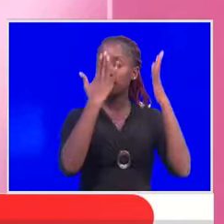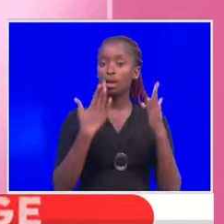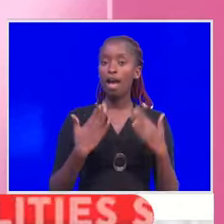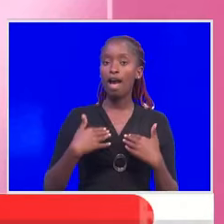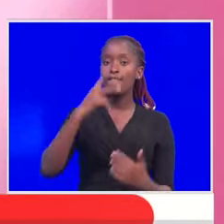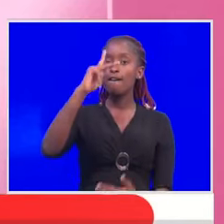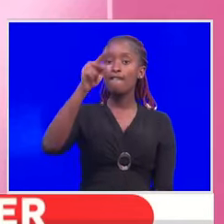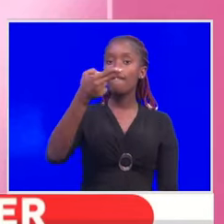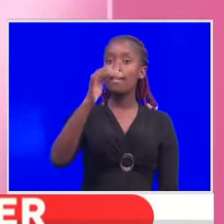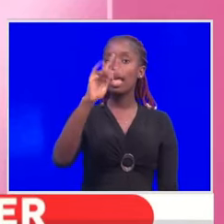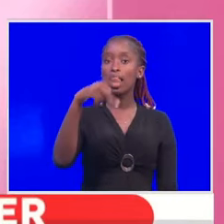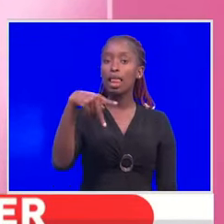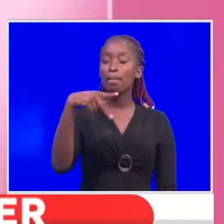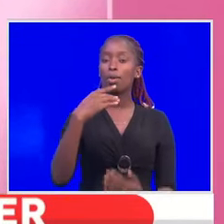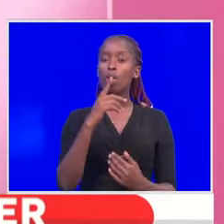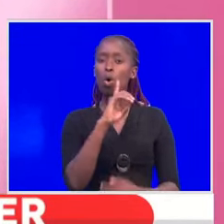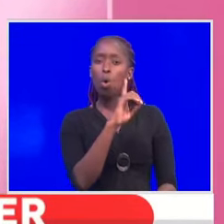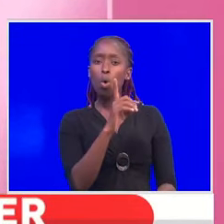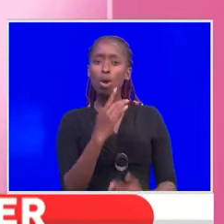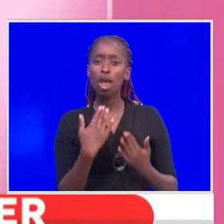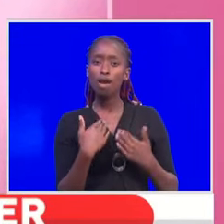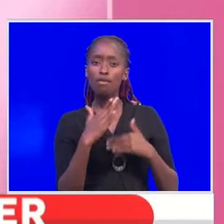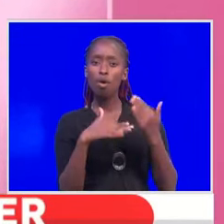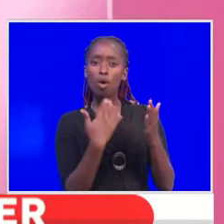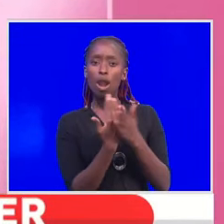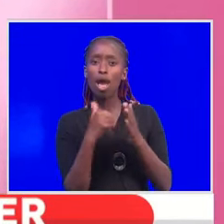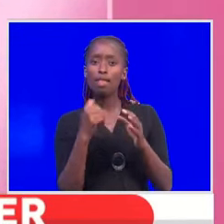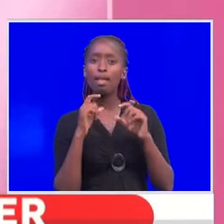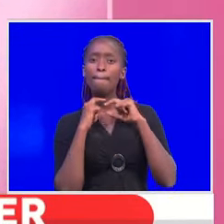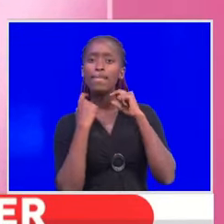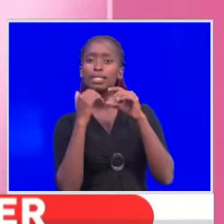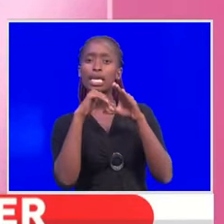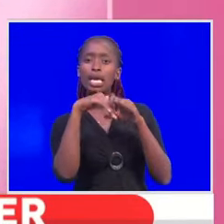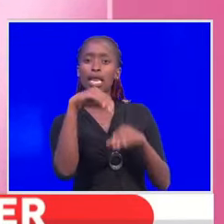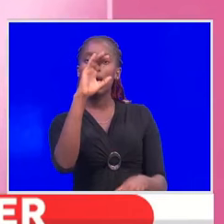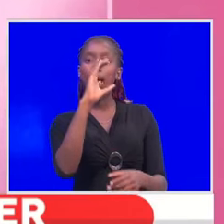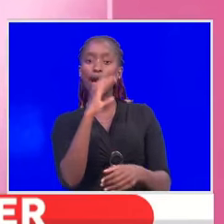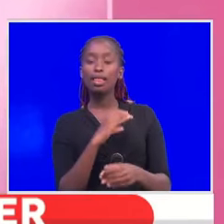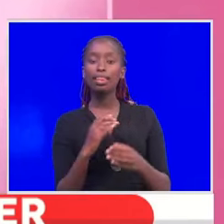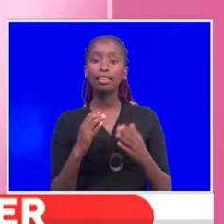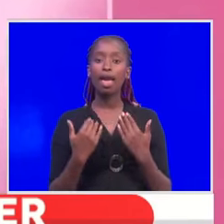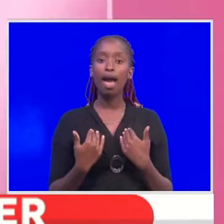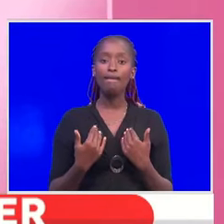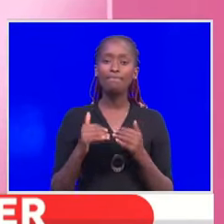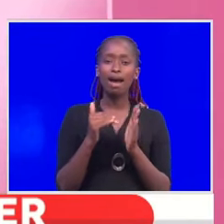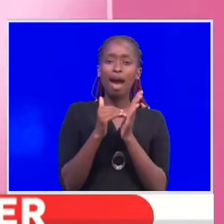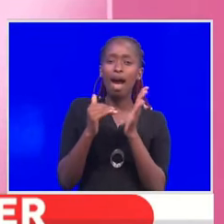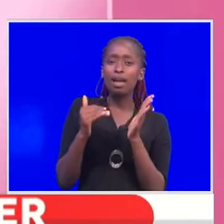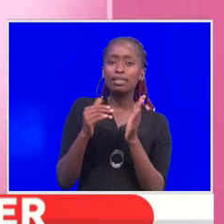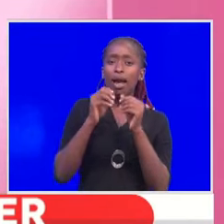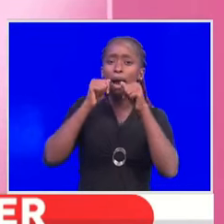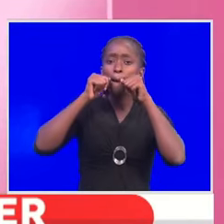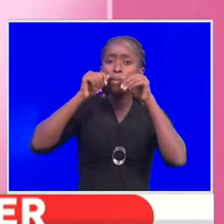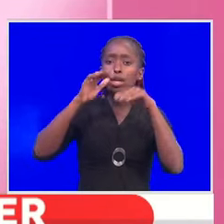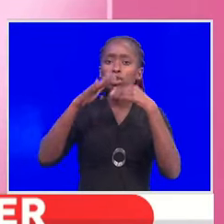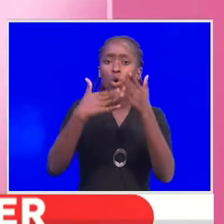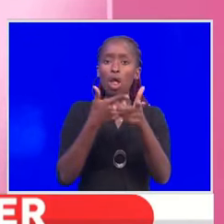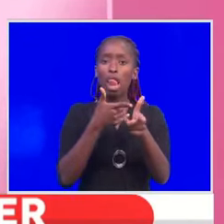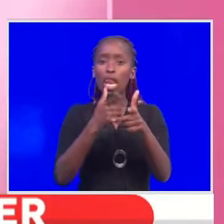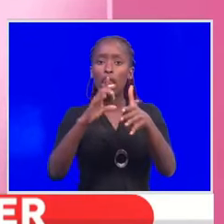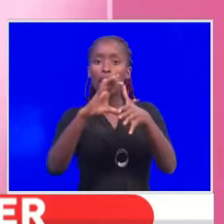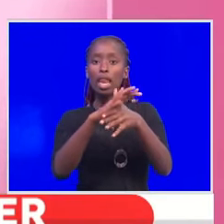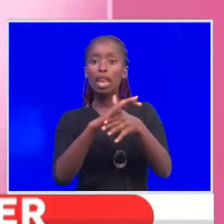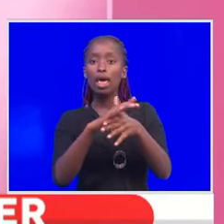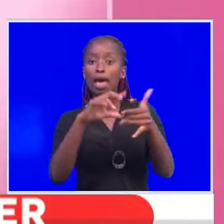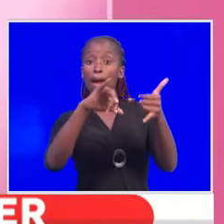Archbishop Anyolo has warned Catholic priests in Nairobi against blessing the union of same-sex couples, stating that such an action would